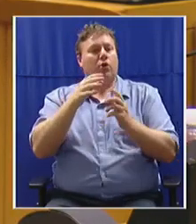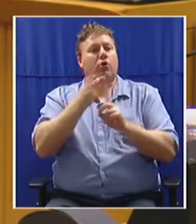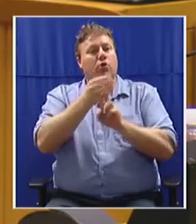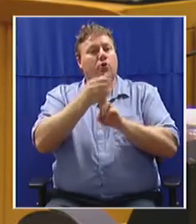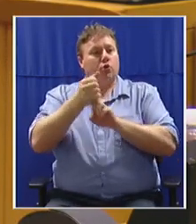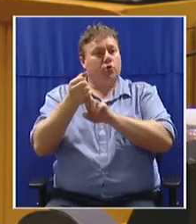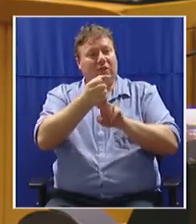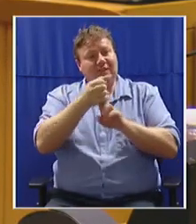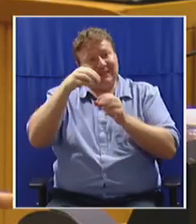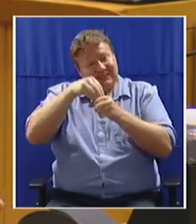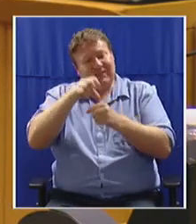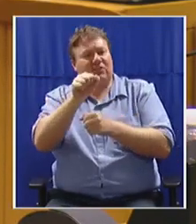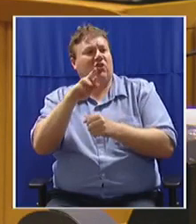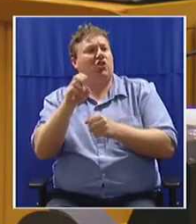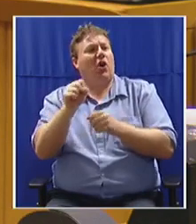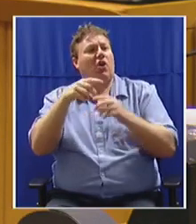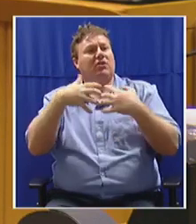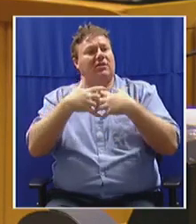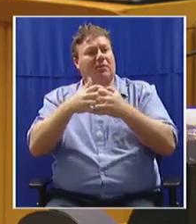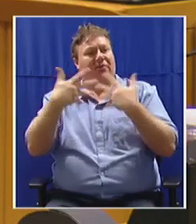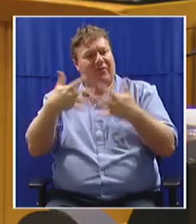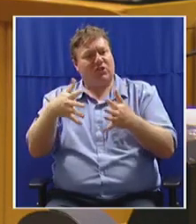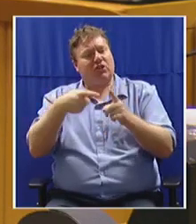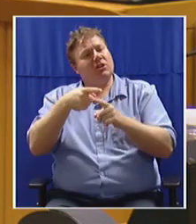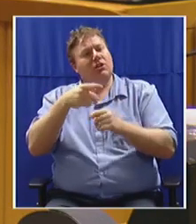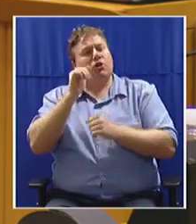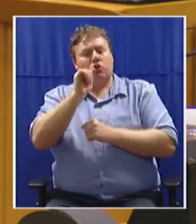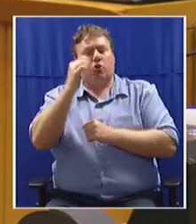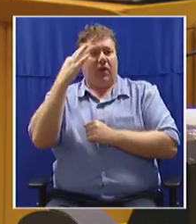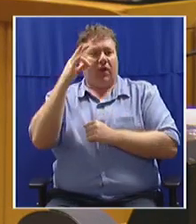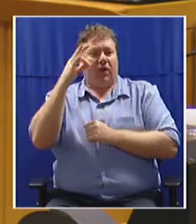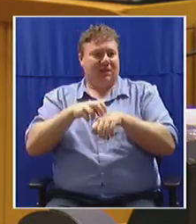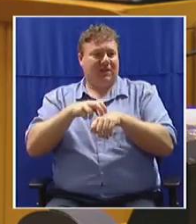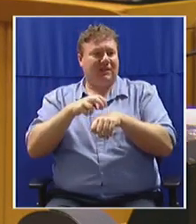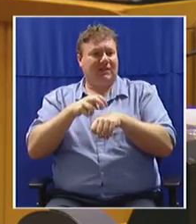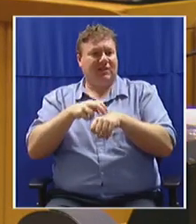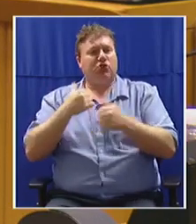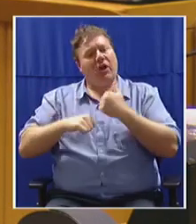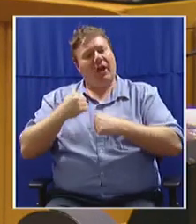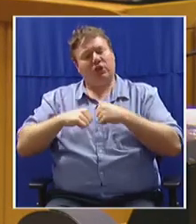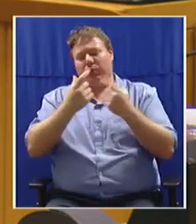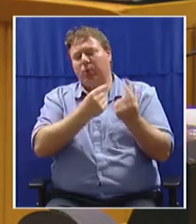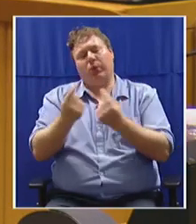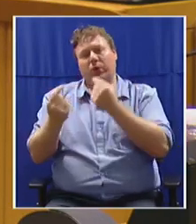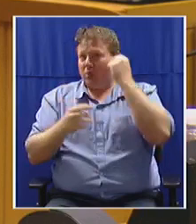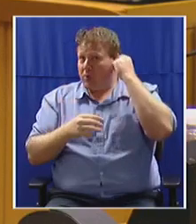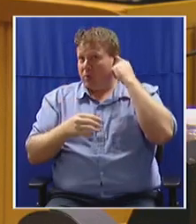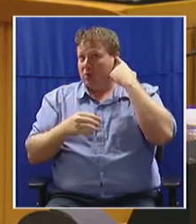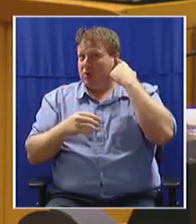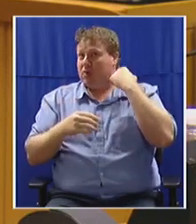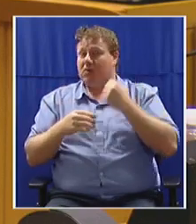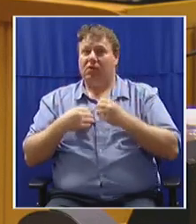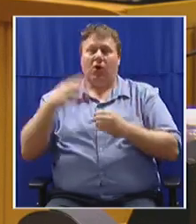Jamnandis, isn't it obvious that your government must take action against him and all those that participated in